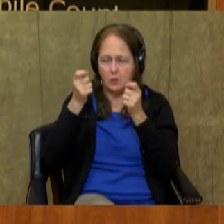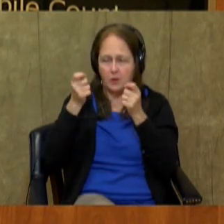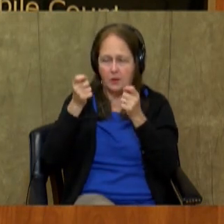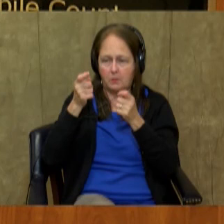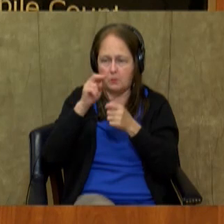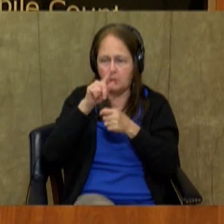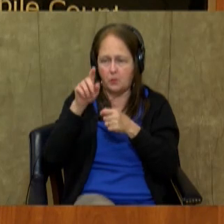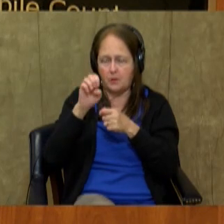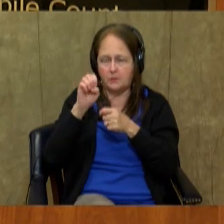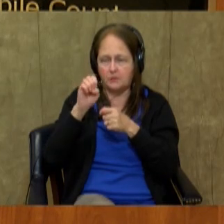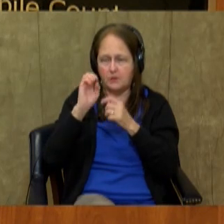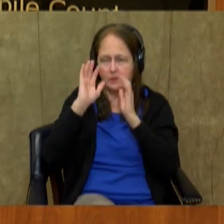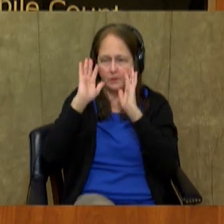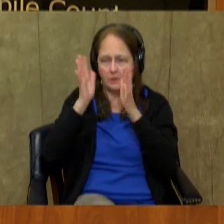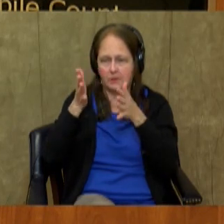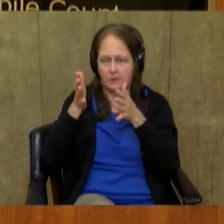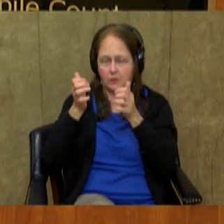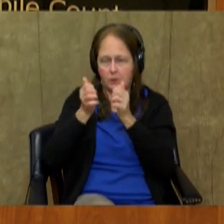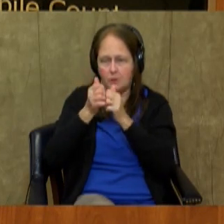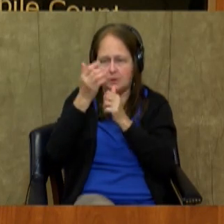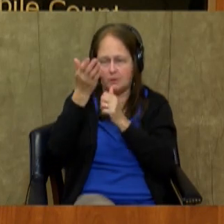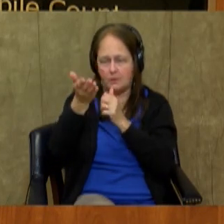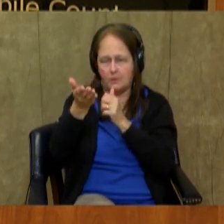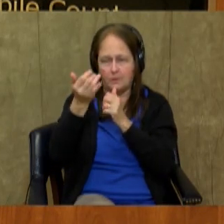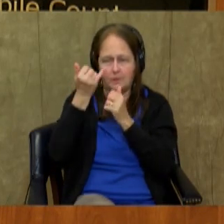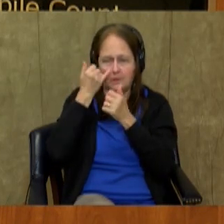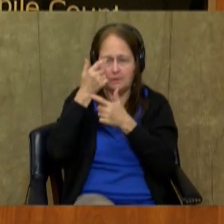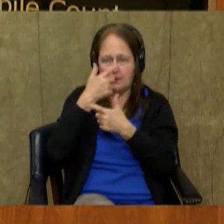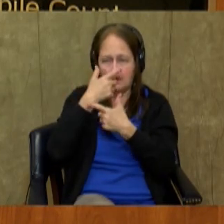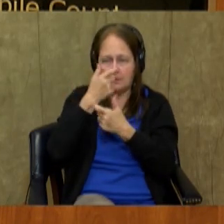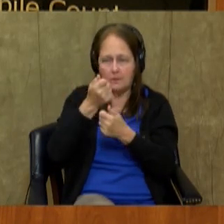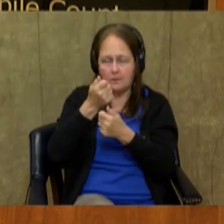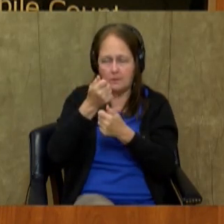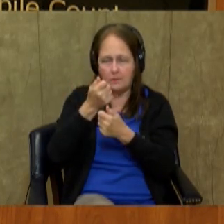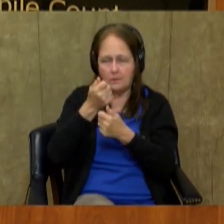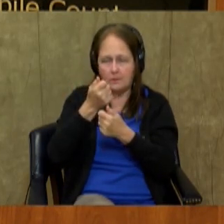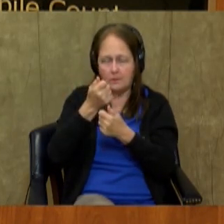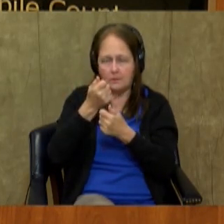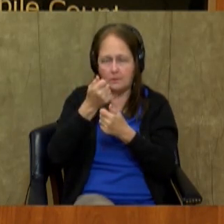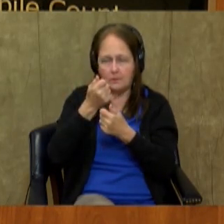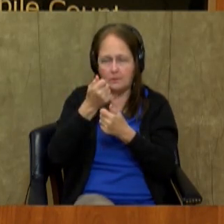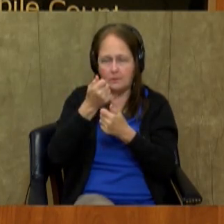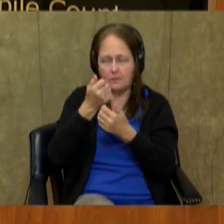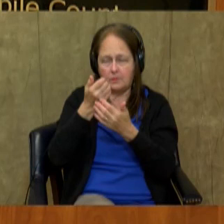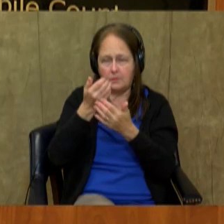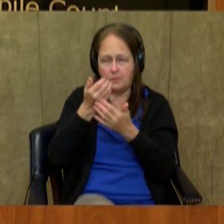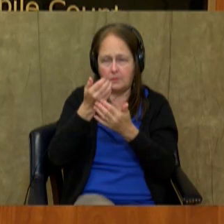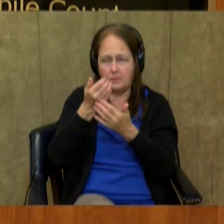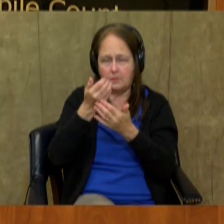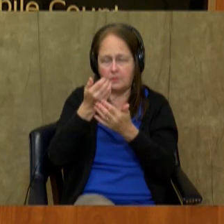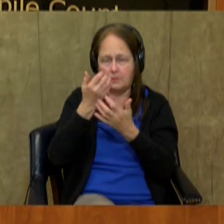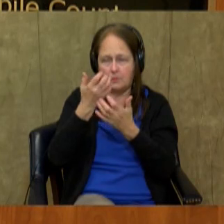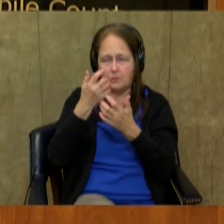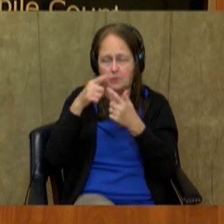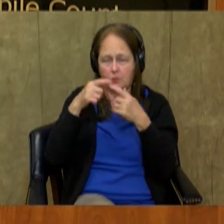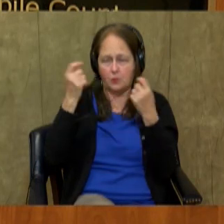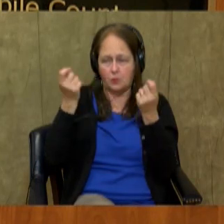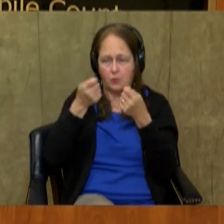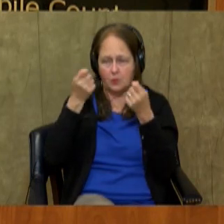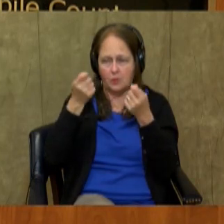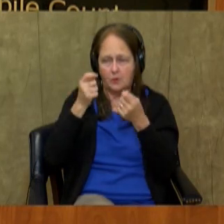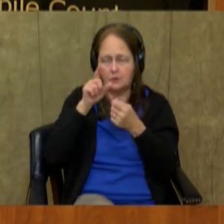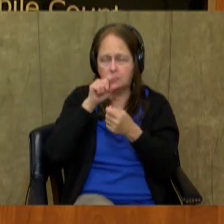watching. And so I'll leave you with this. If you're interested in perhaps the chance to